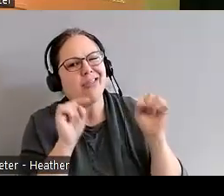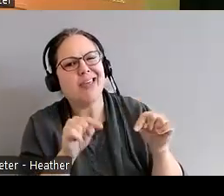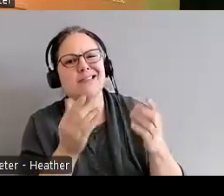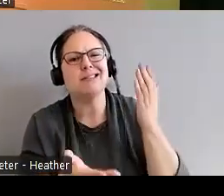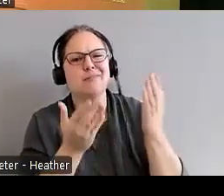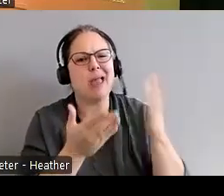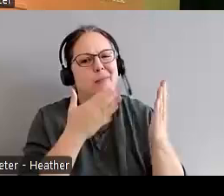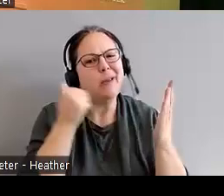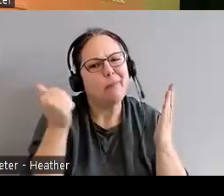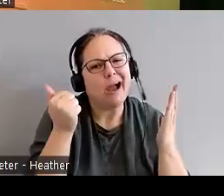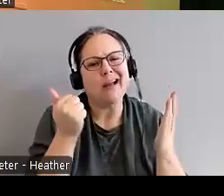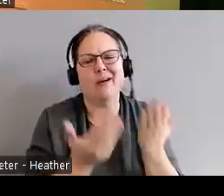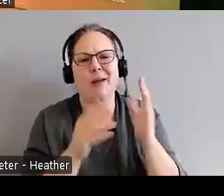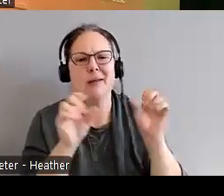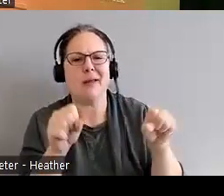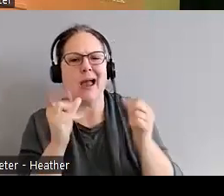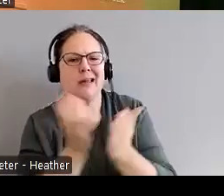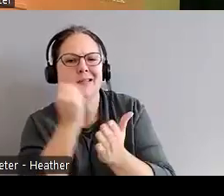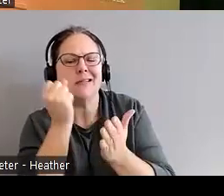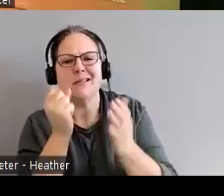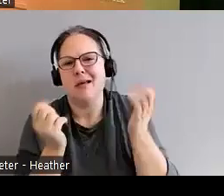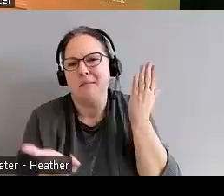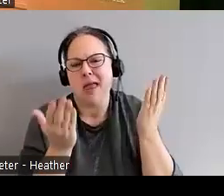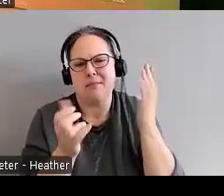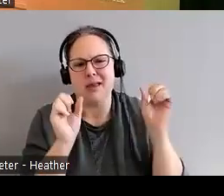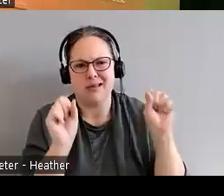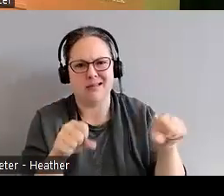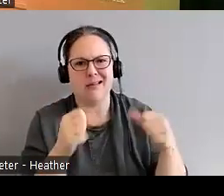can utilize and be able to work with it.